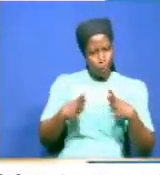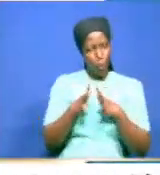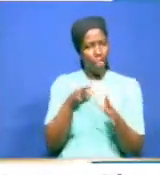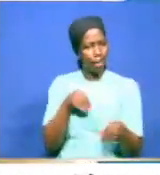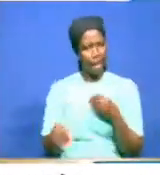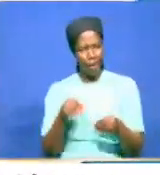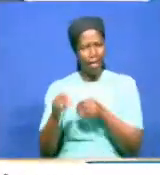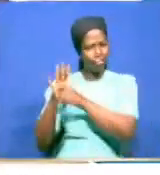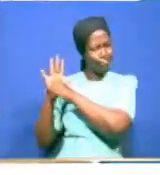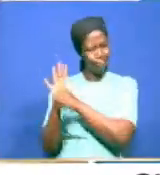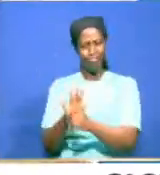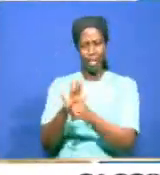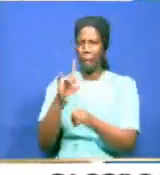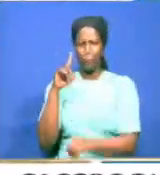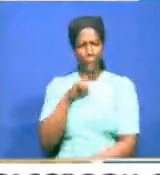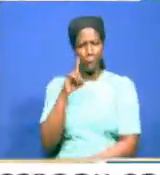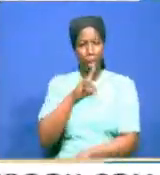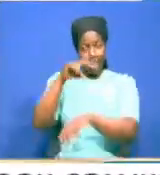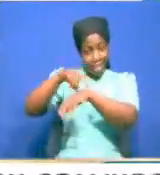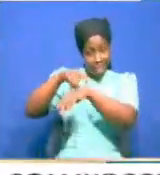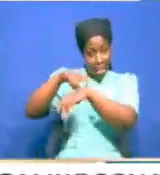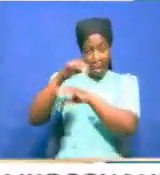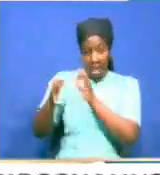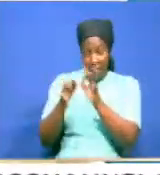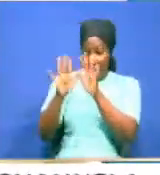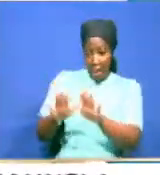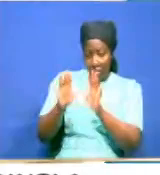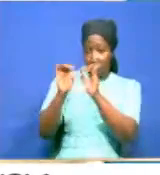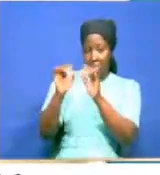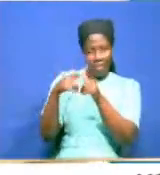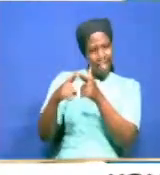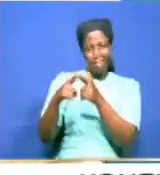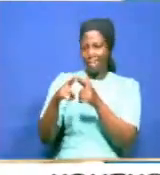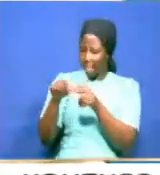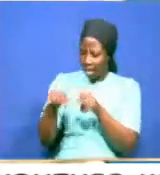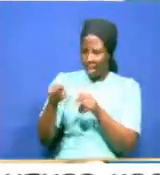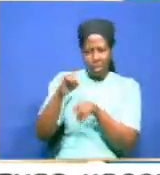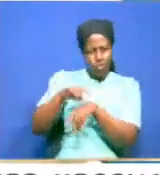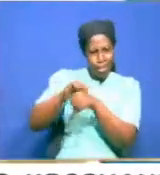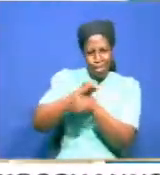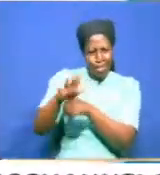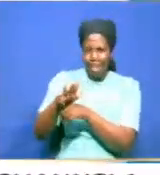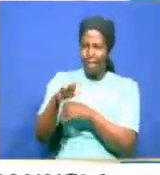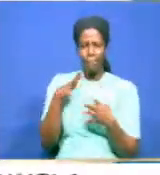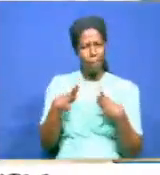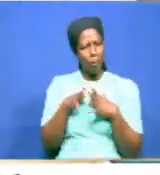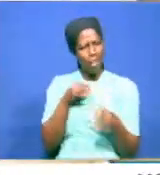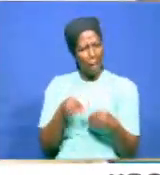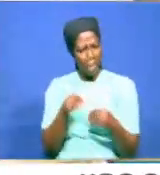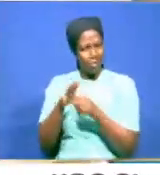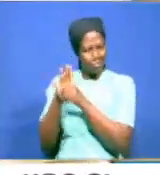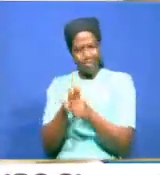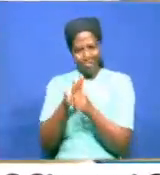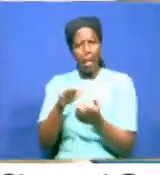COVID time, if we are not very careful, then they'll be neglected even more than they've been neglected. Yes. So there's need to ensure